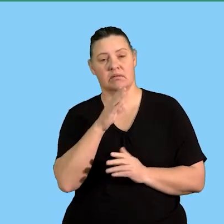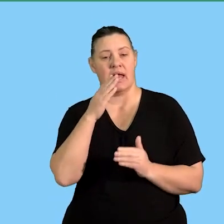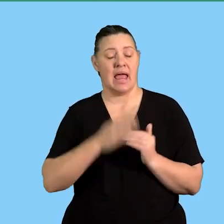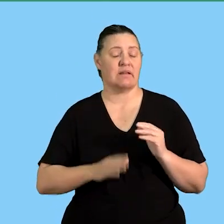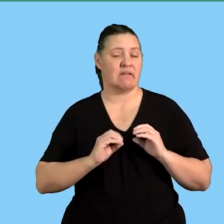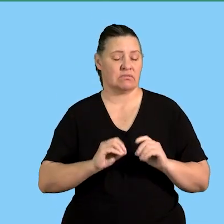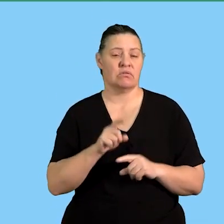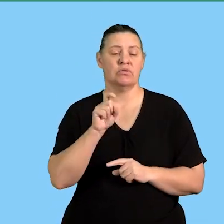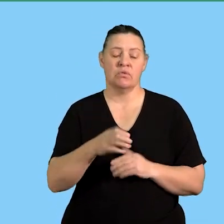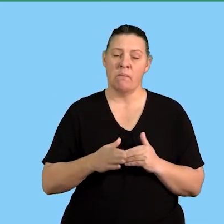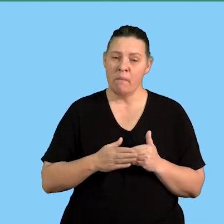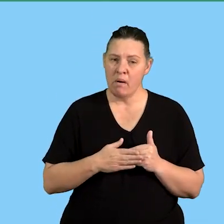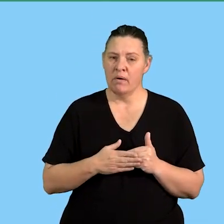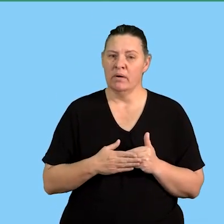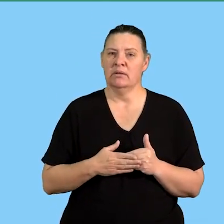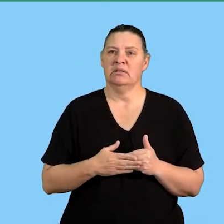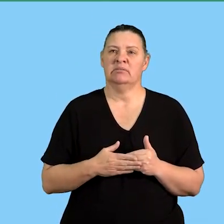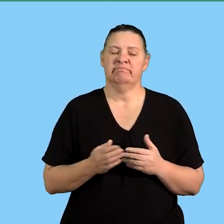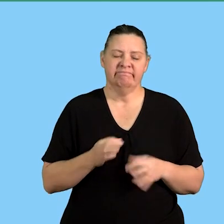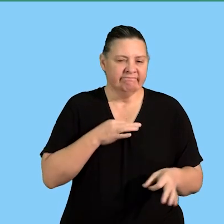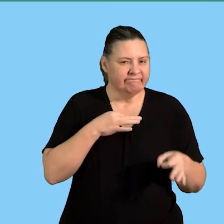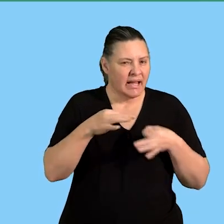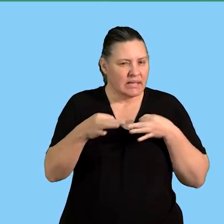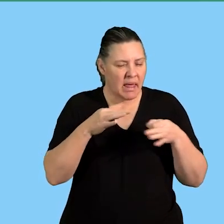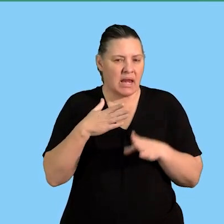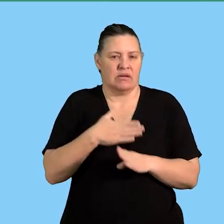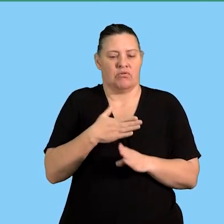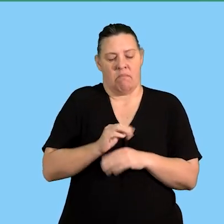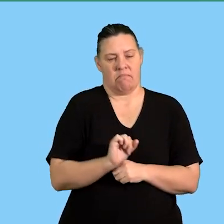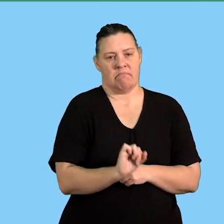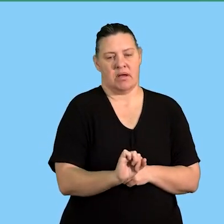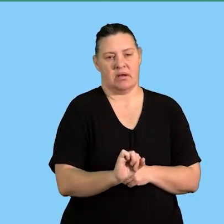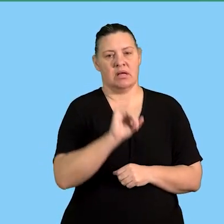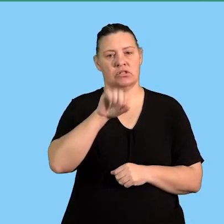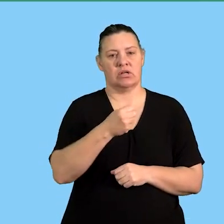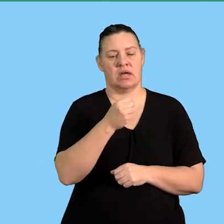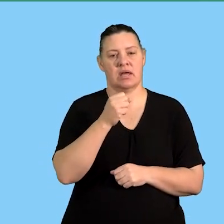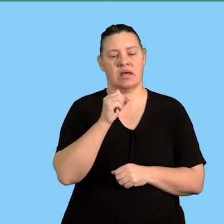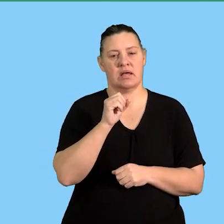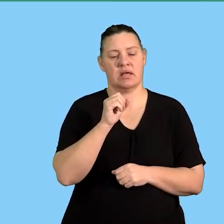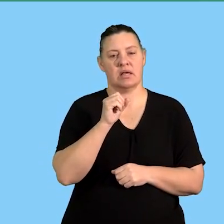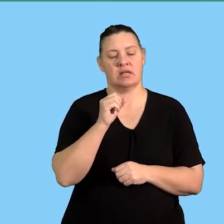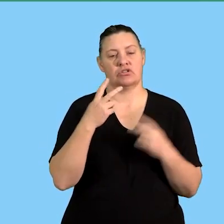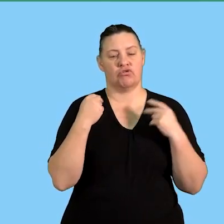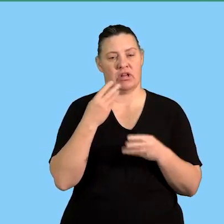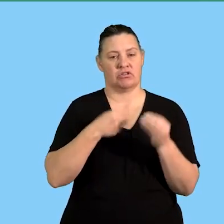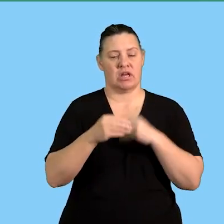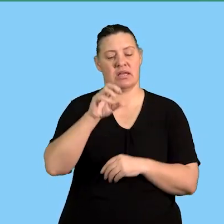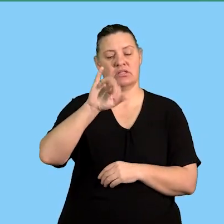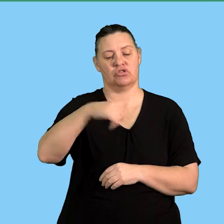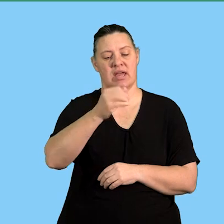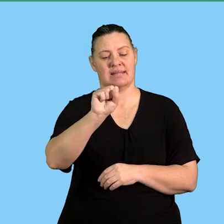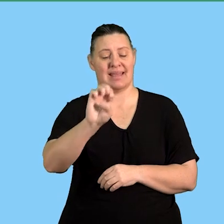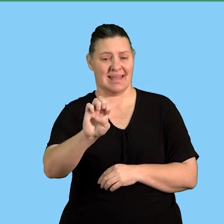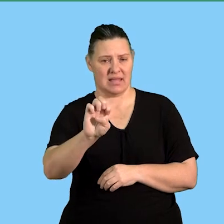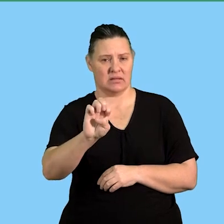the end of this lesson, you should further be able to explain the functions of the Johannesburg Security Exchange, which is what we call